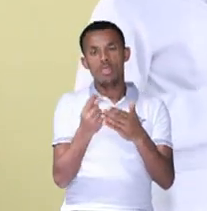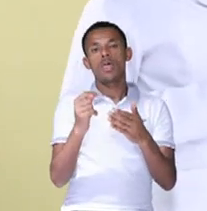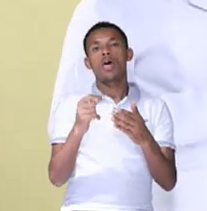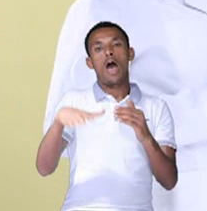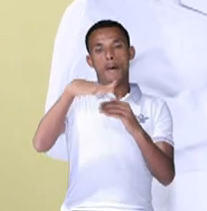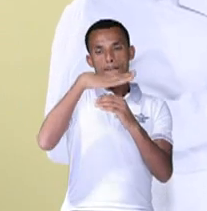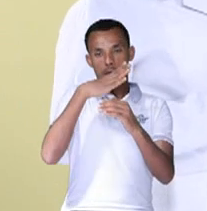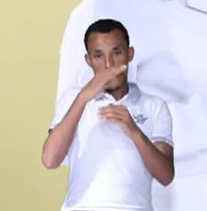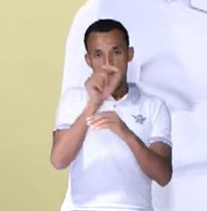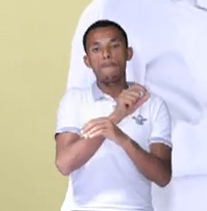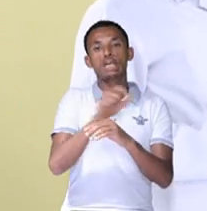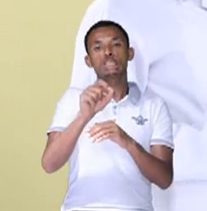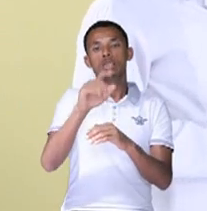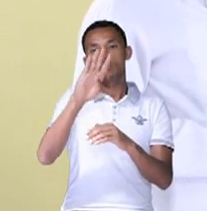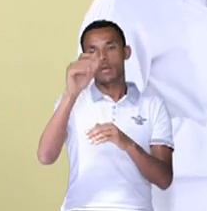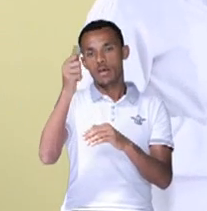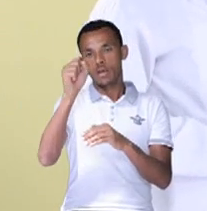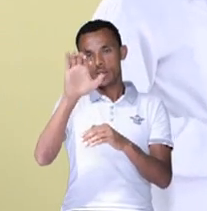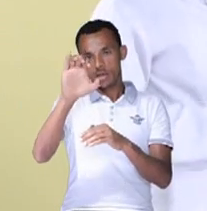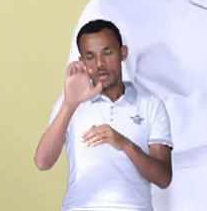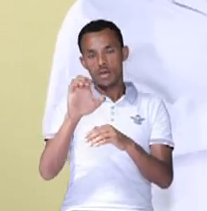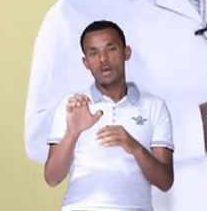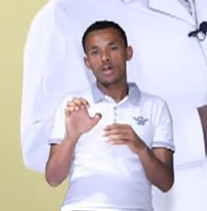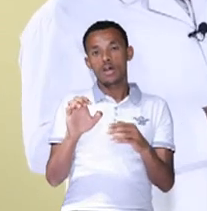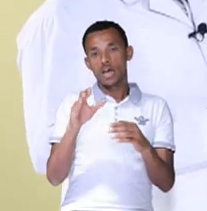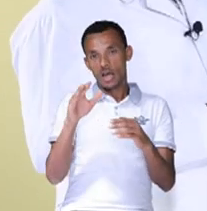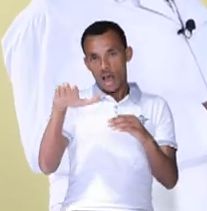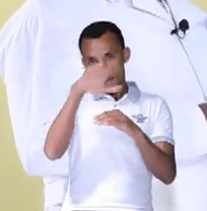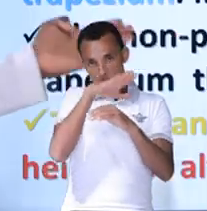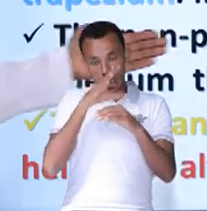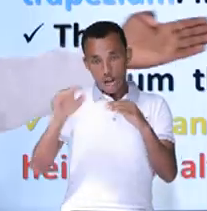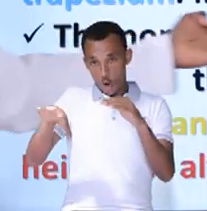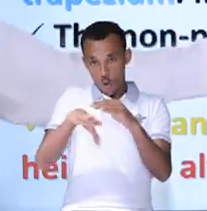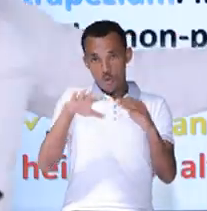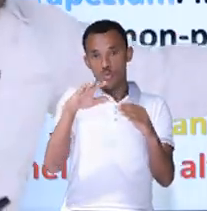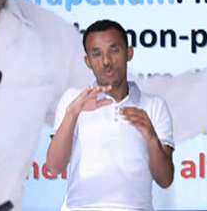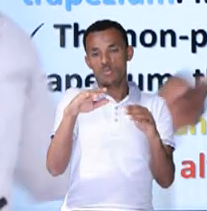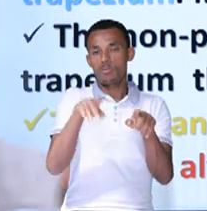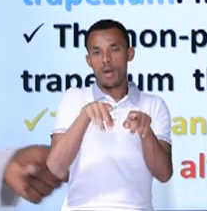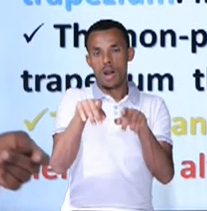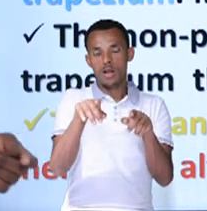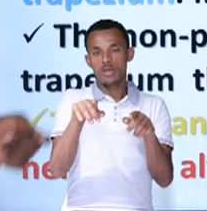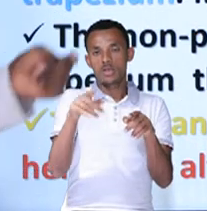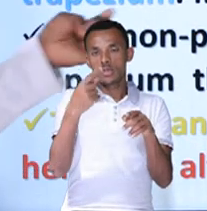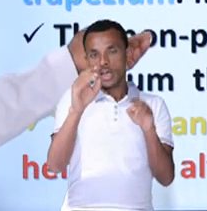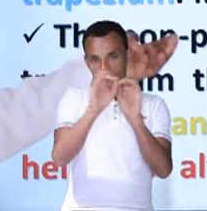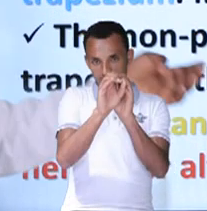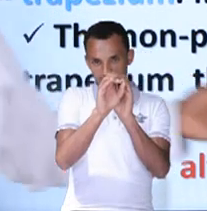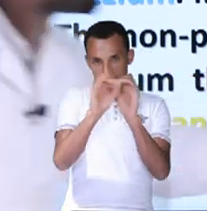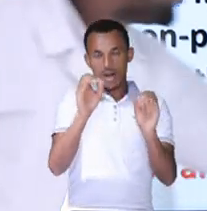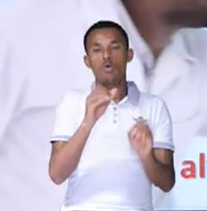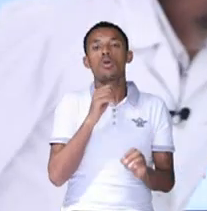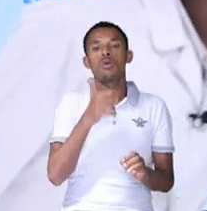lower base, always they are parallel. The non-parallel side of the